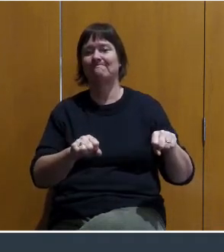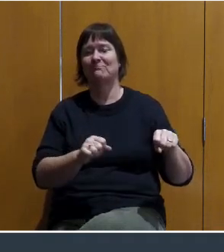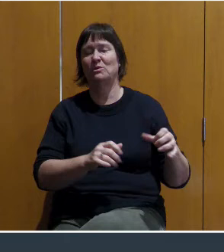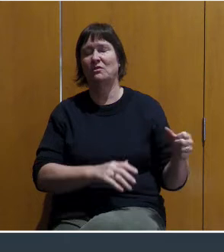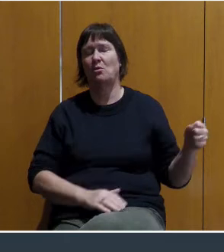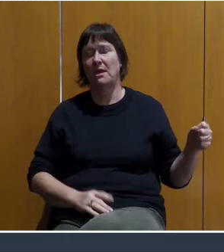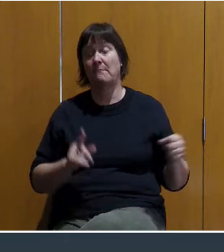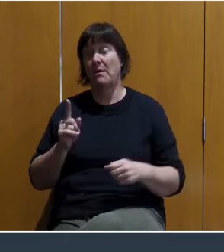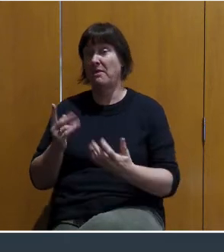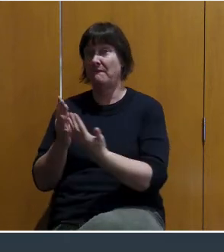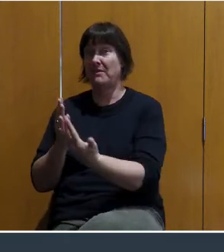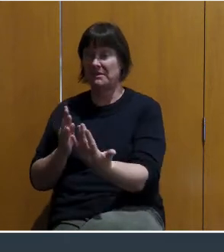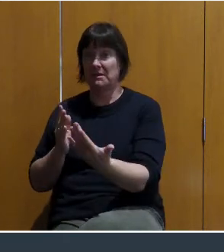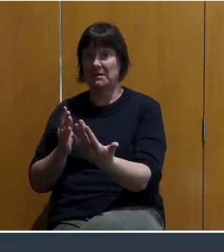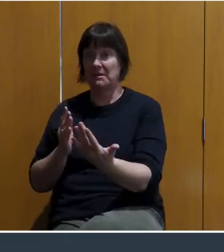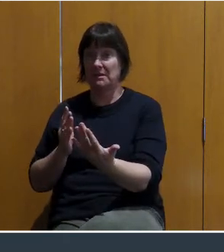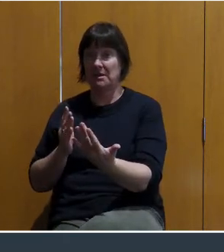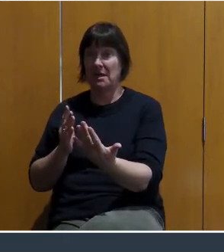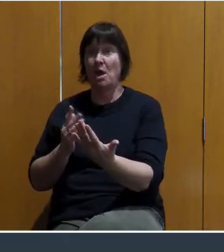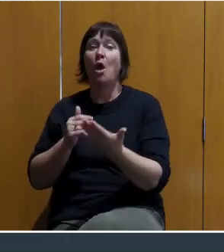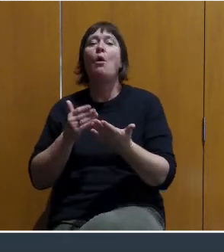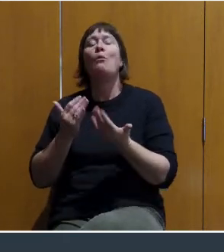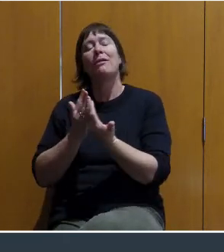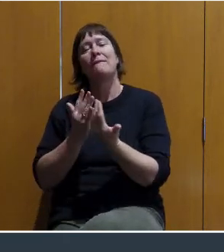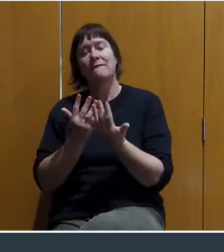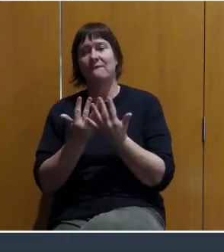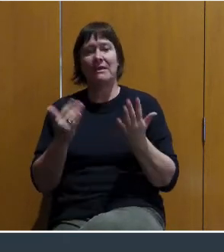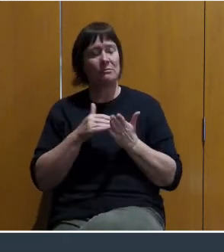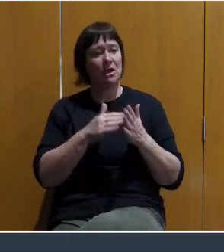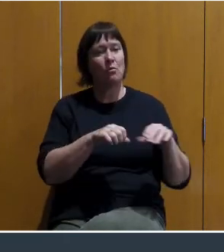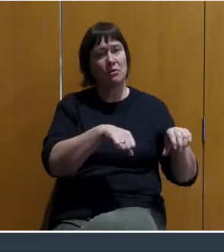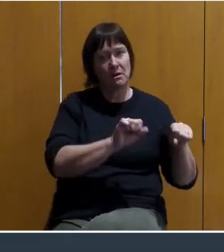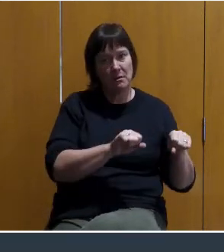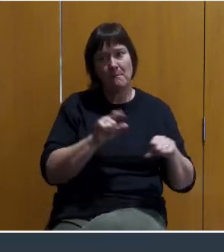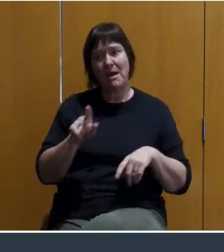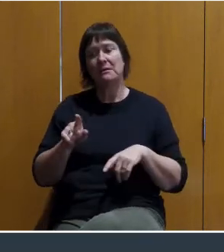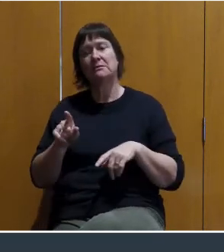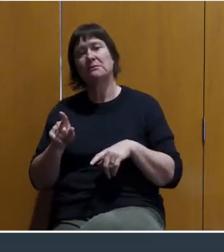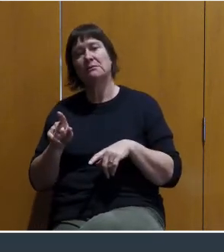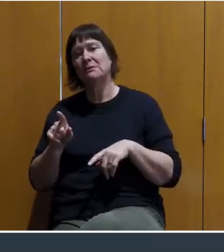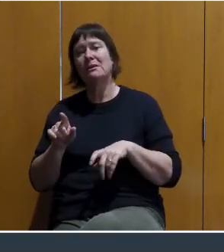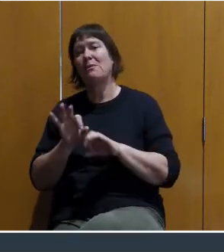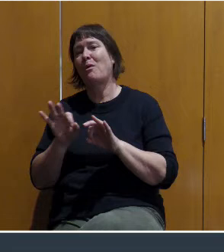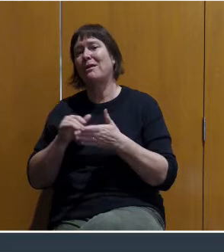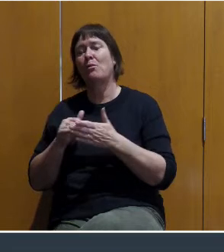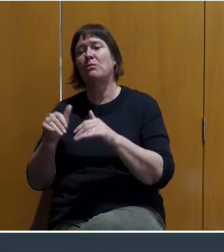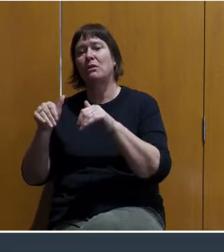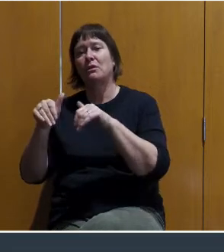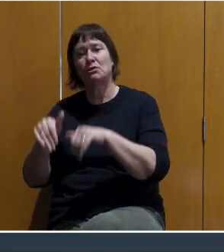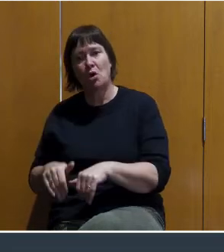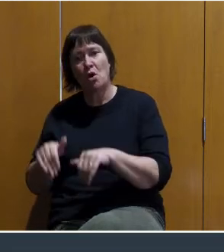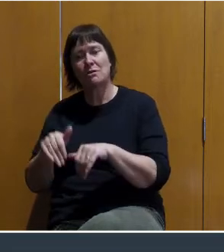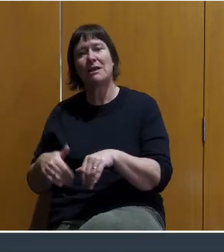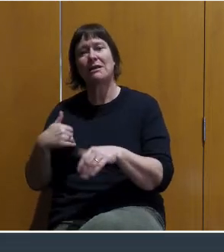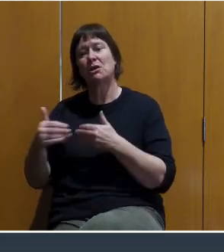But the fencing wouldn't help with the dogs. They just need to be on short leads the whole time. So